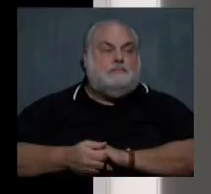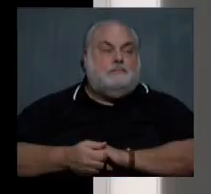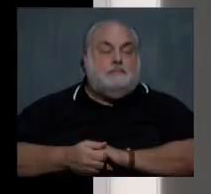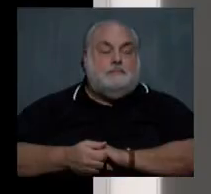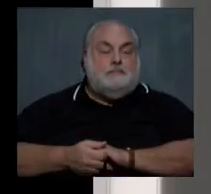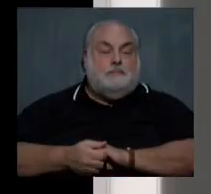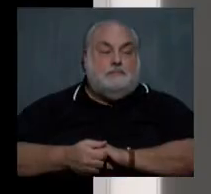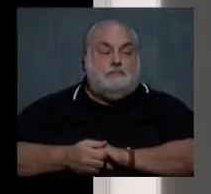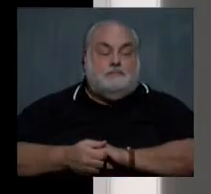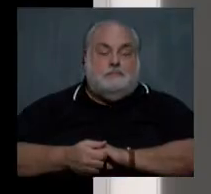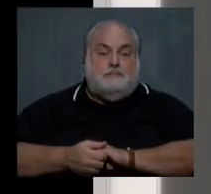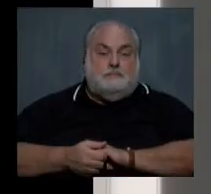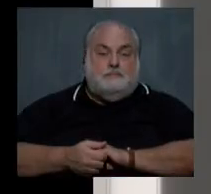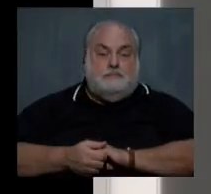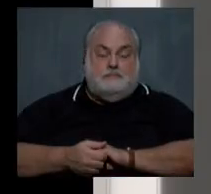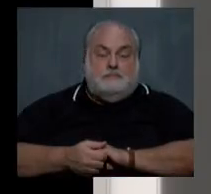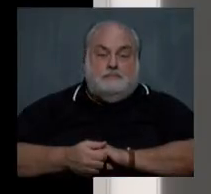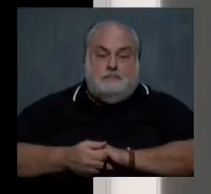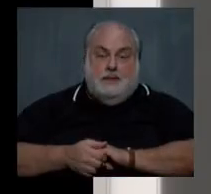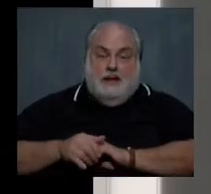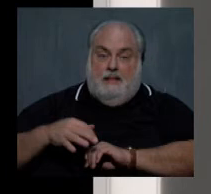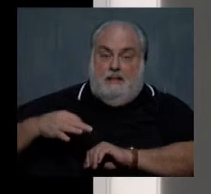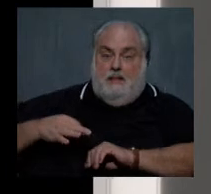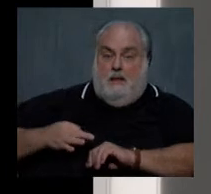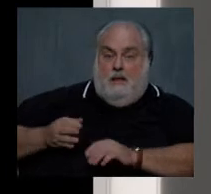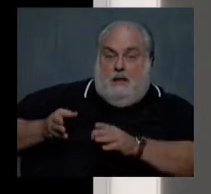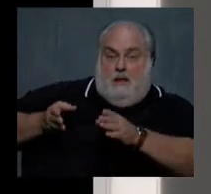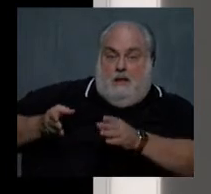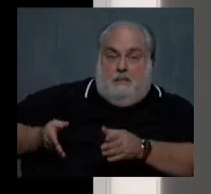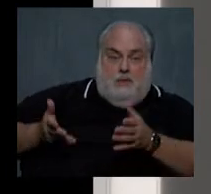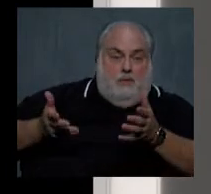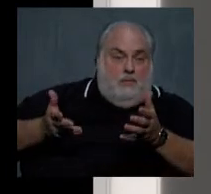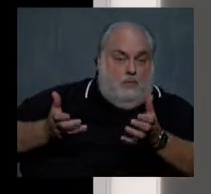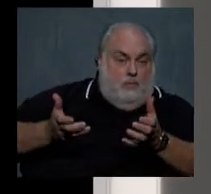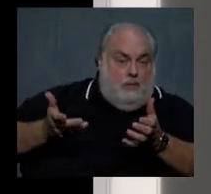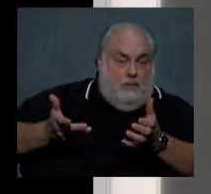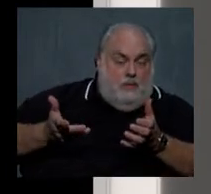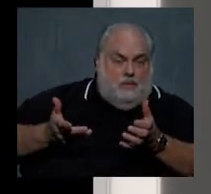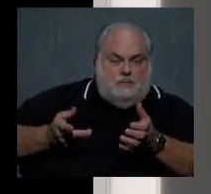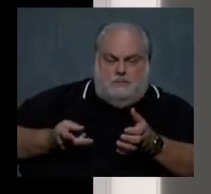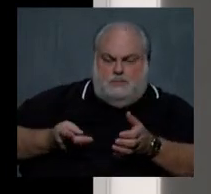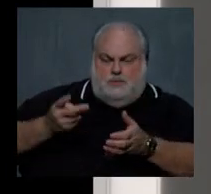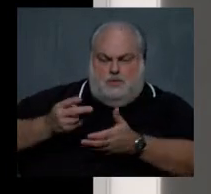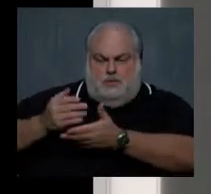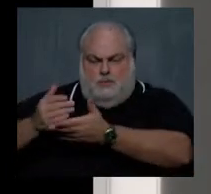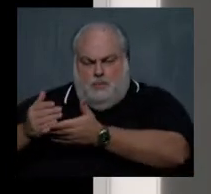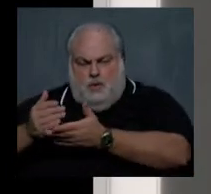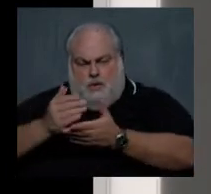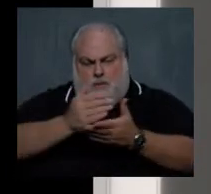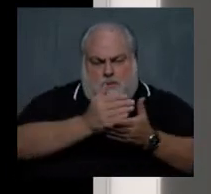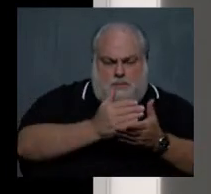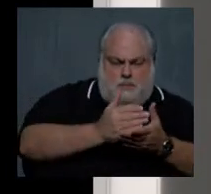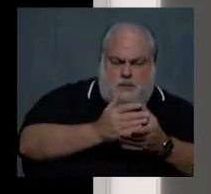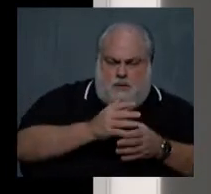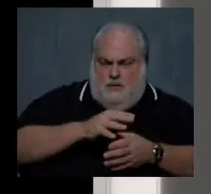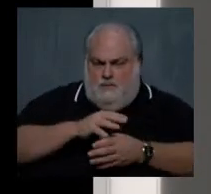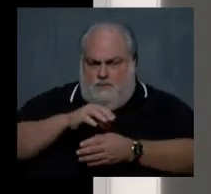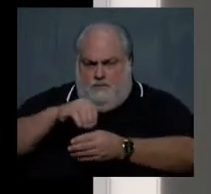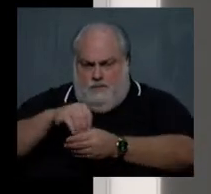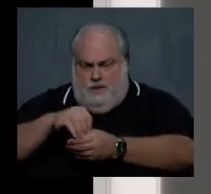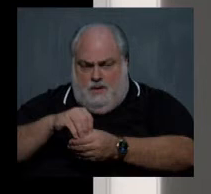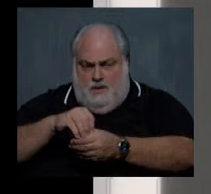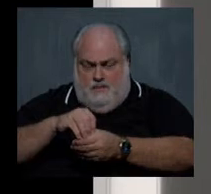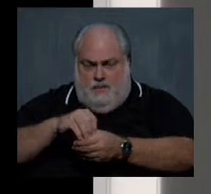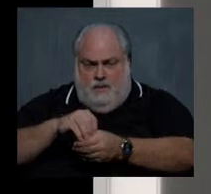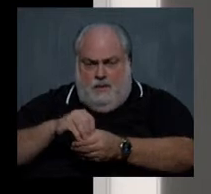What they're looking to do is, there's two properties or two entities involved in this.